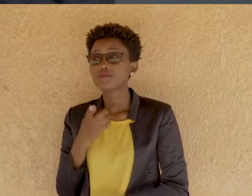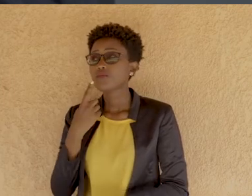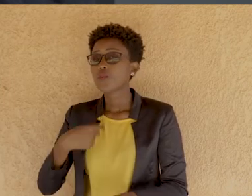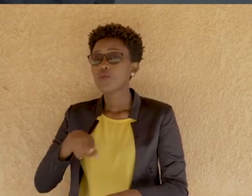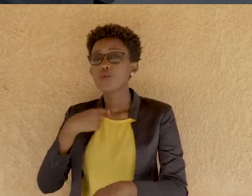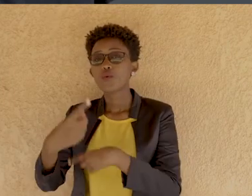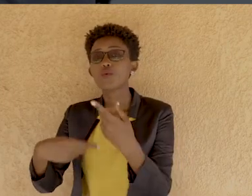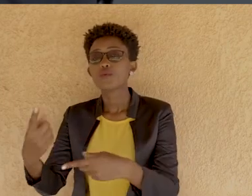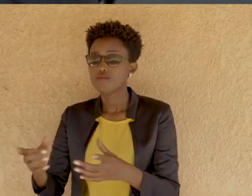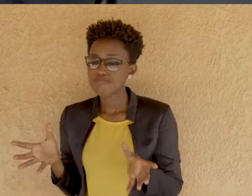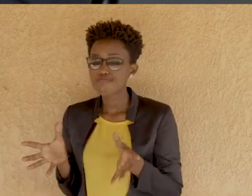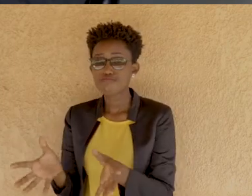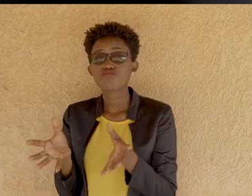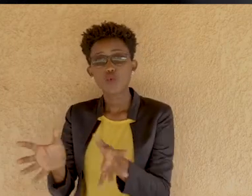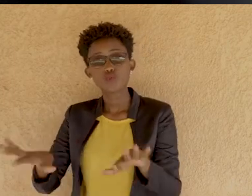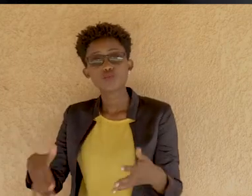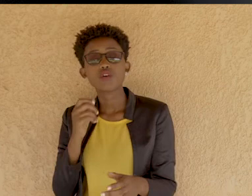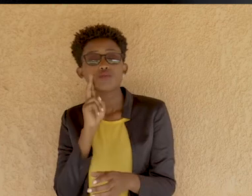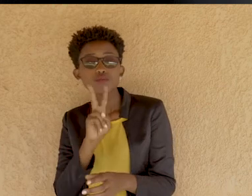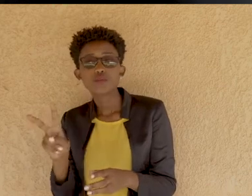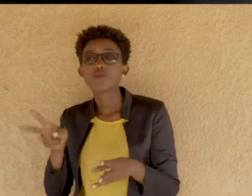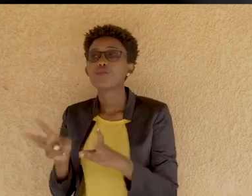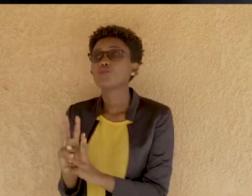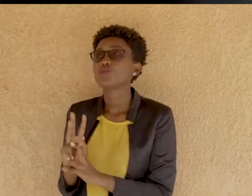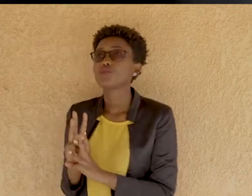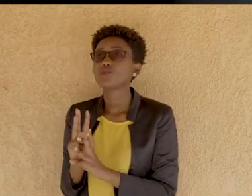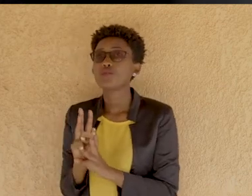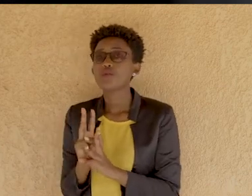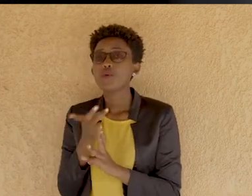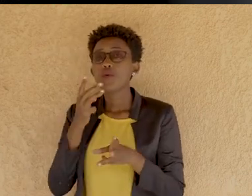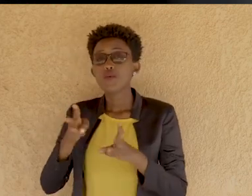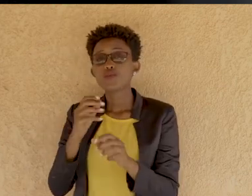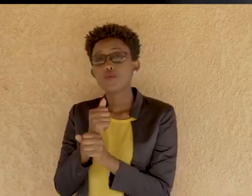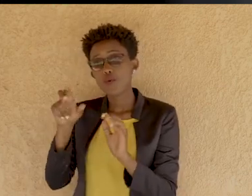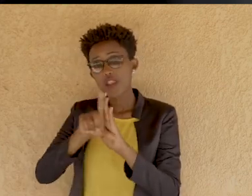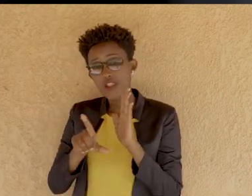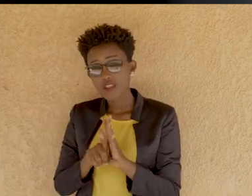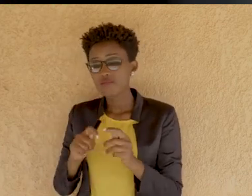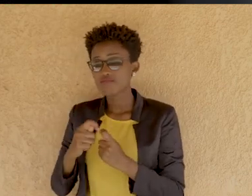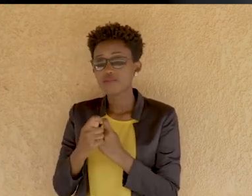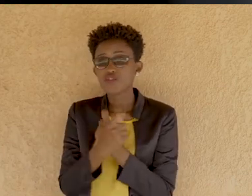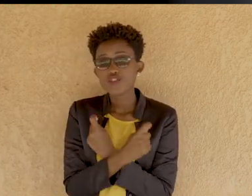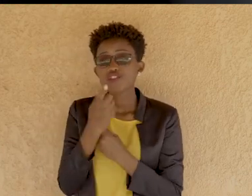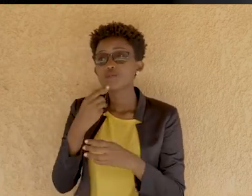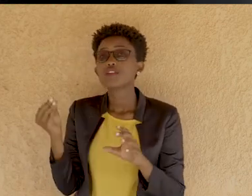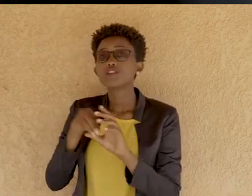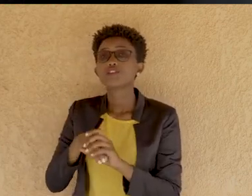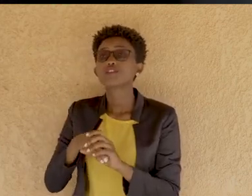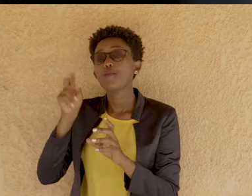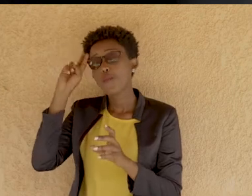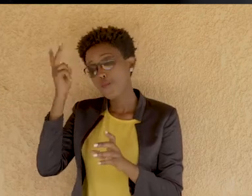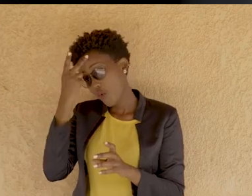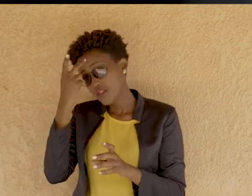still going on to push to make sure that the amendments can be made to the